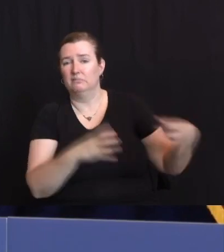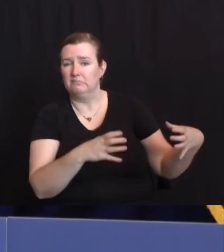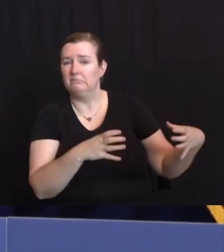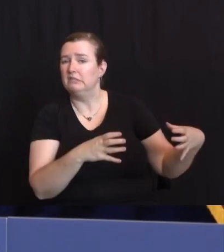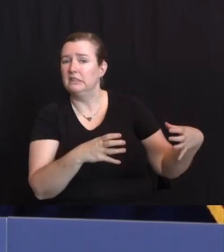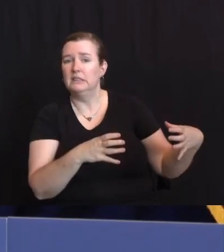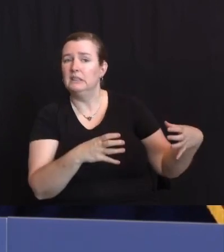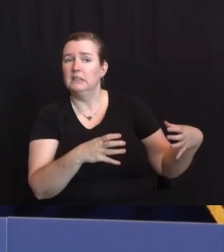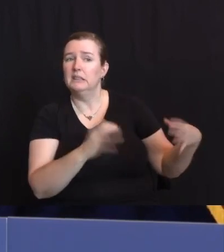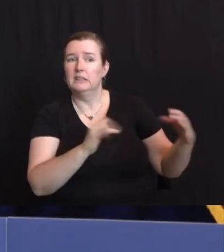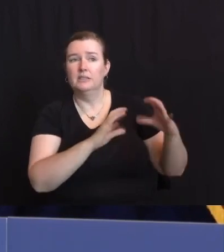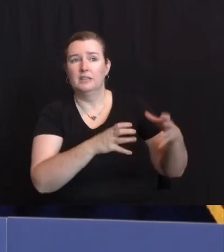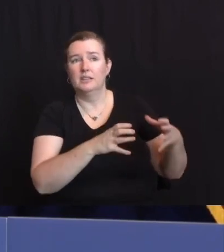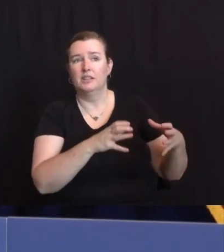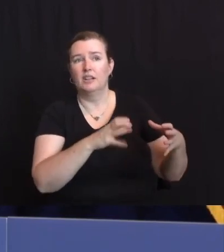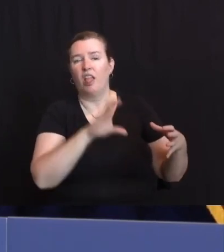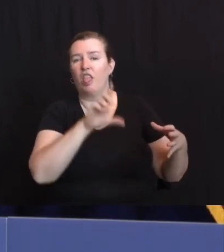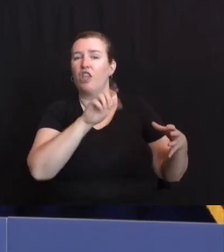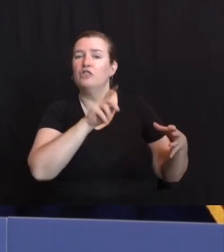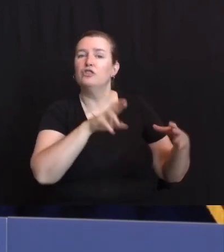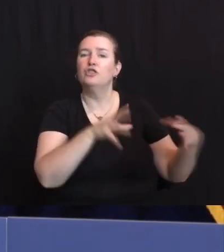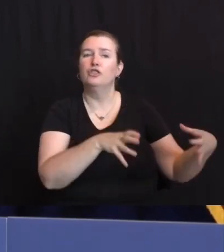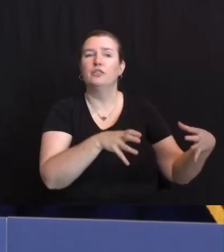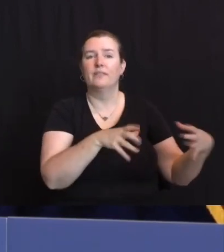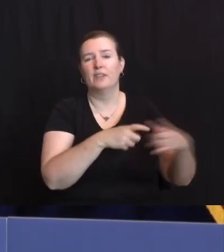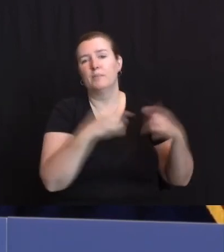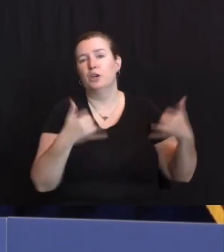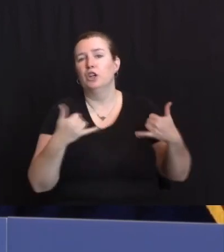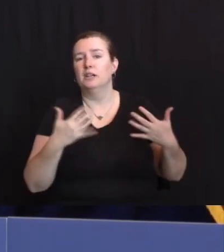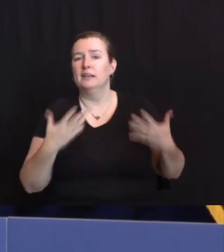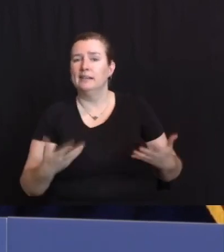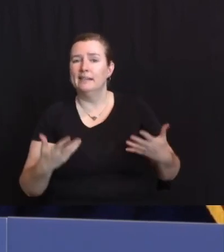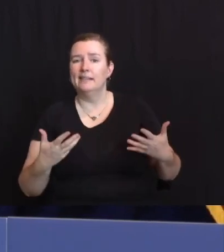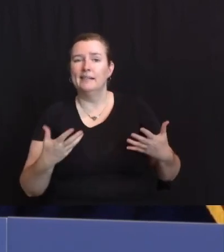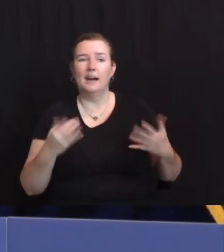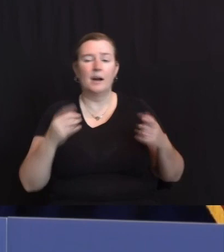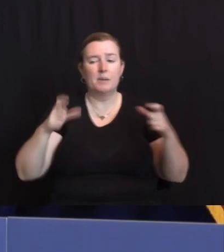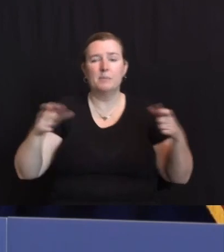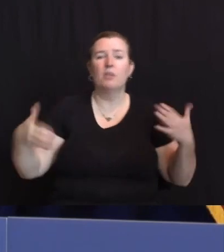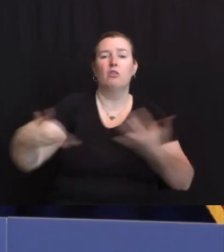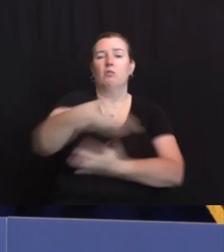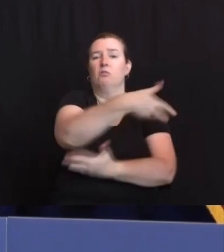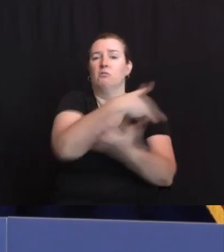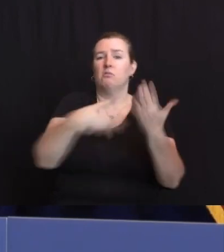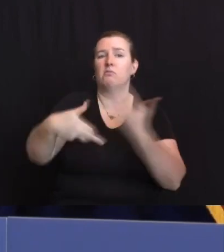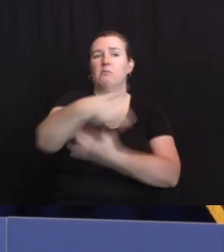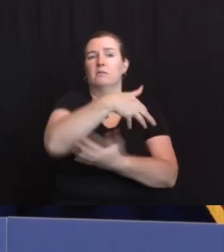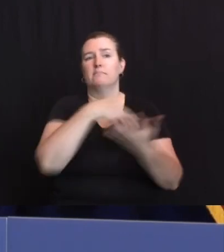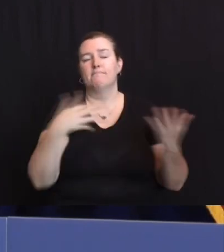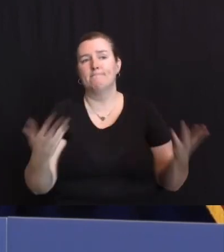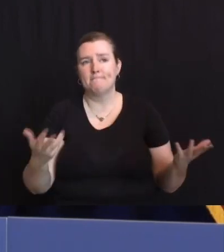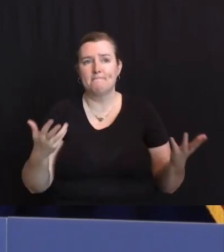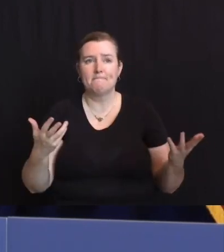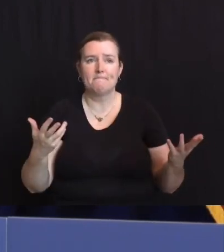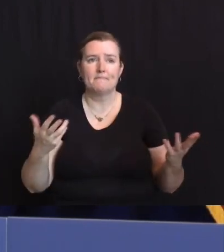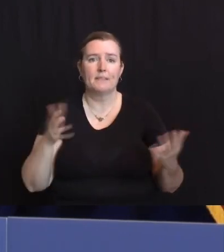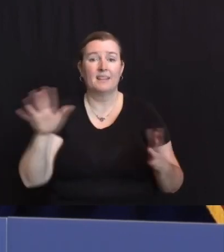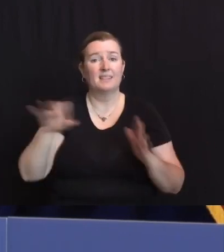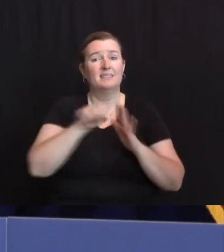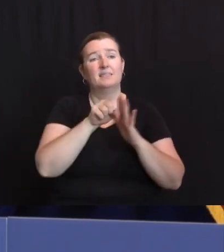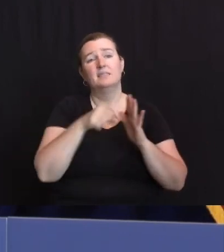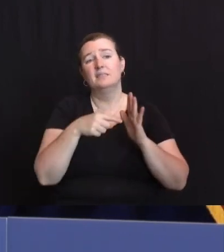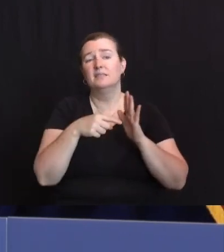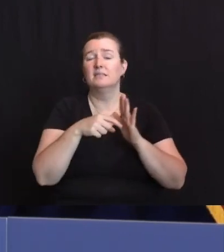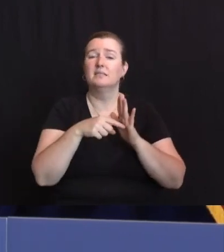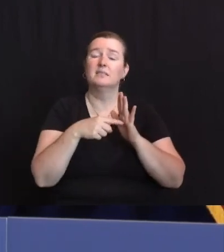are a result of parties and social gatherings. Although generally symptoms associated with COVID-19